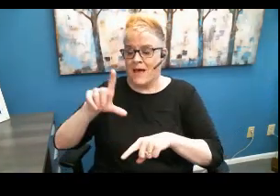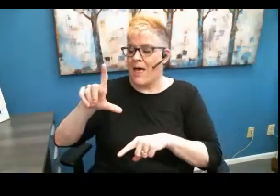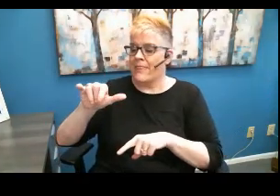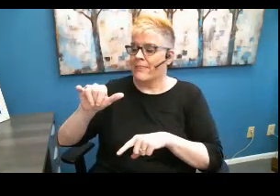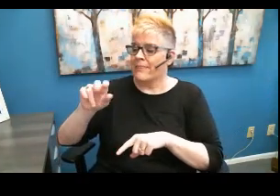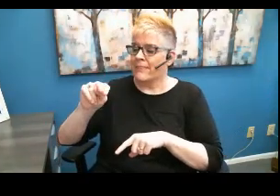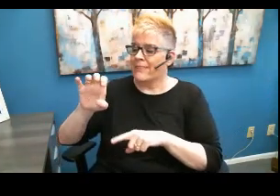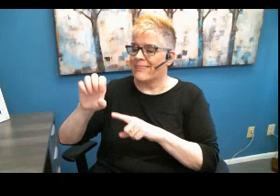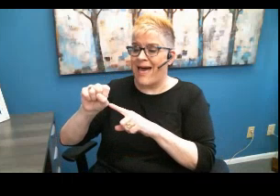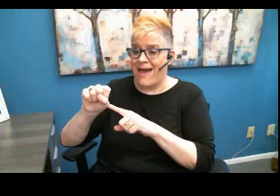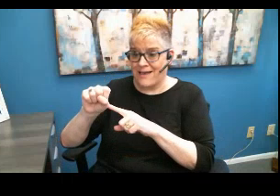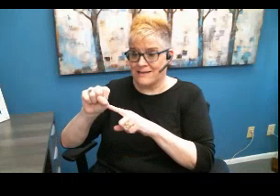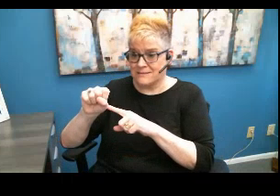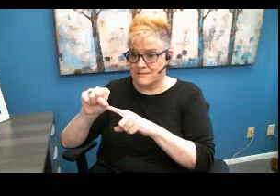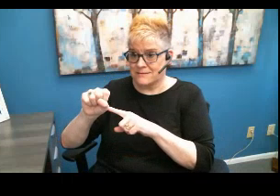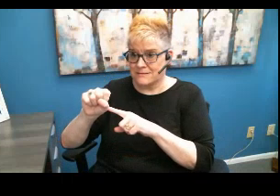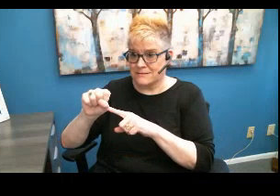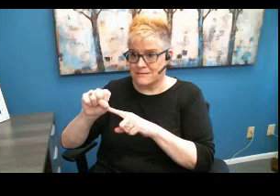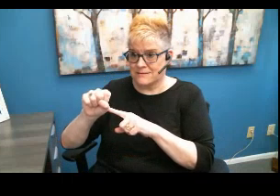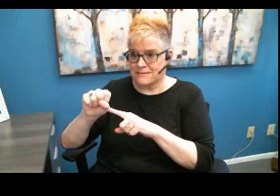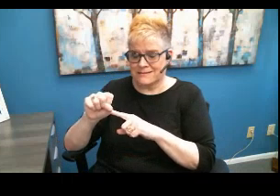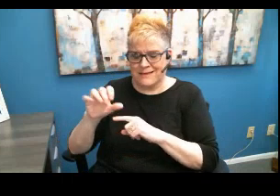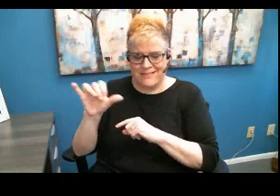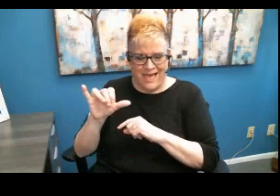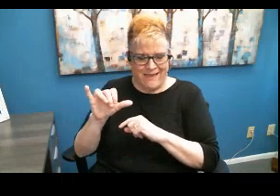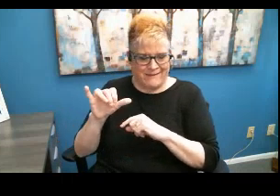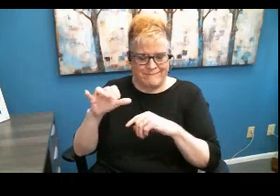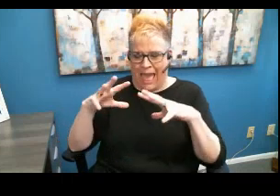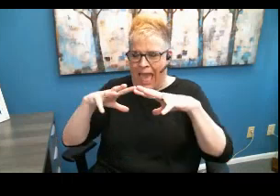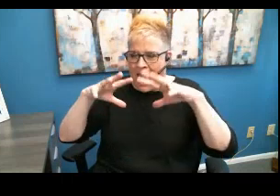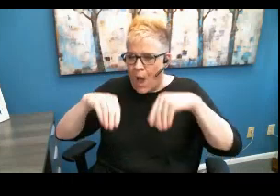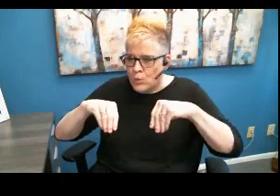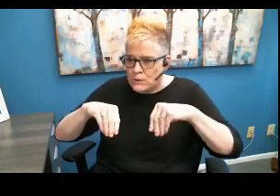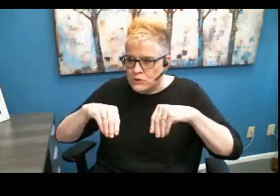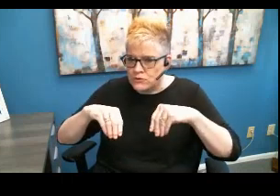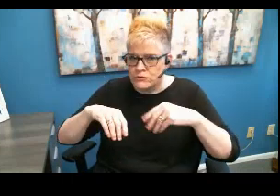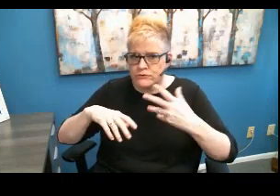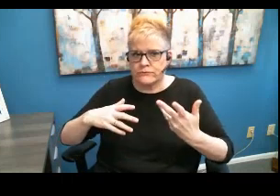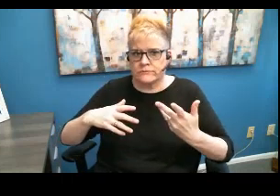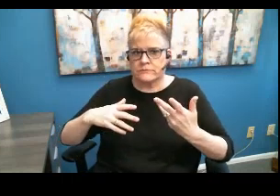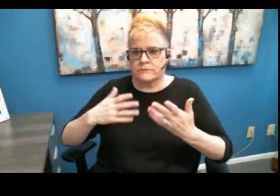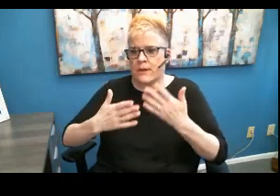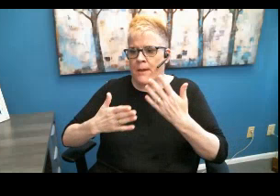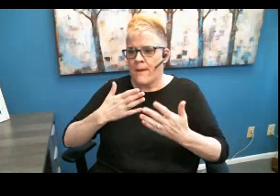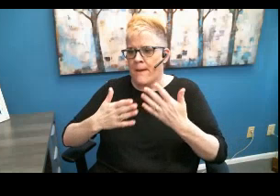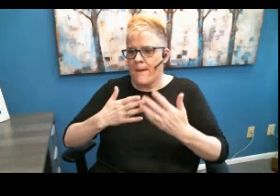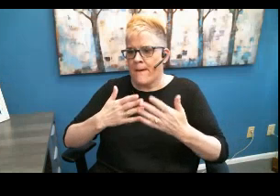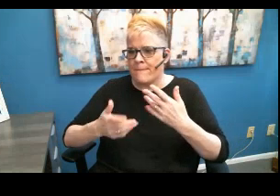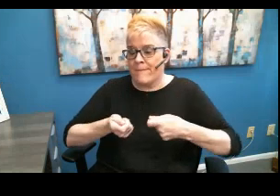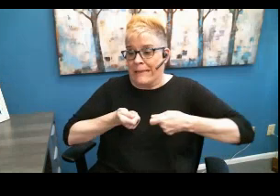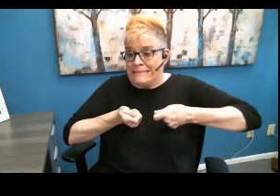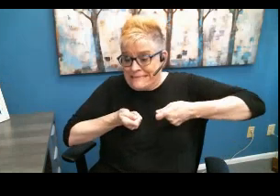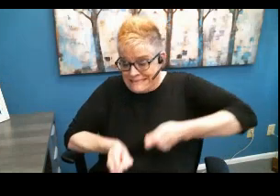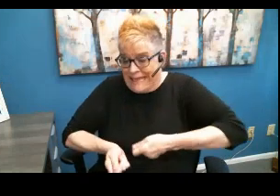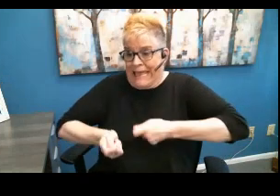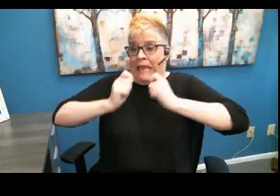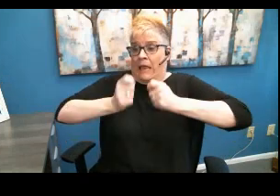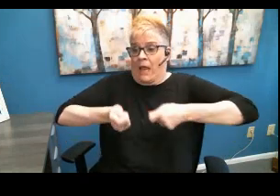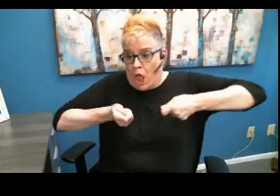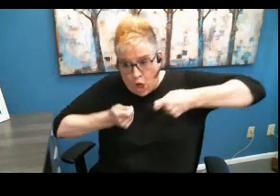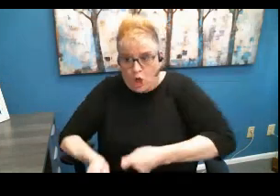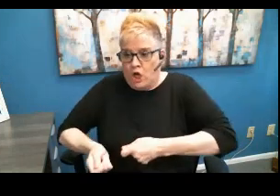in an incident or outage. You may have somebody that digs in and hits a line and you